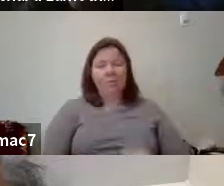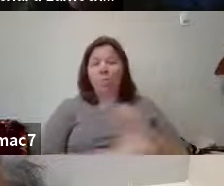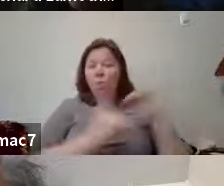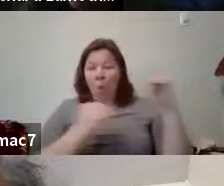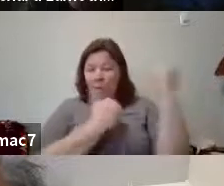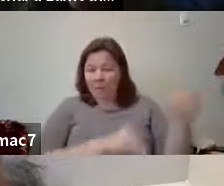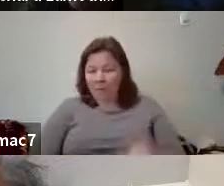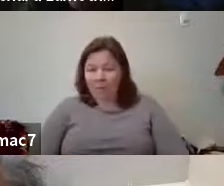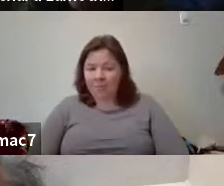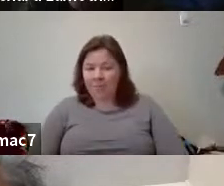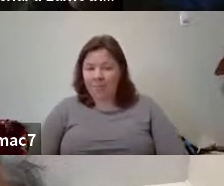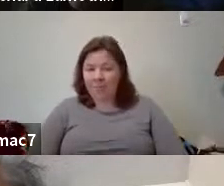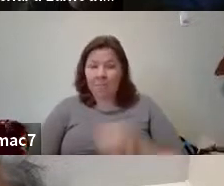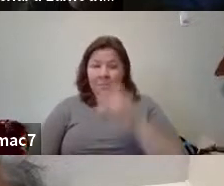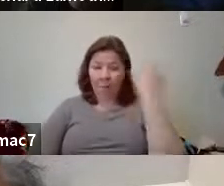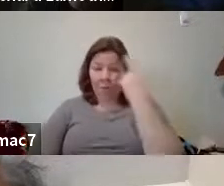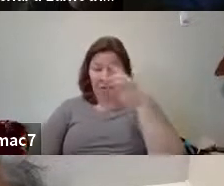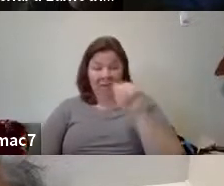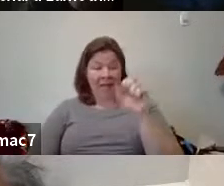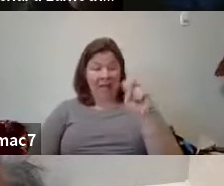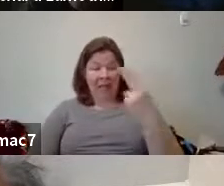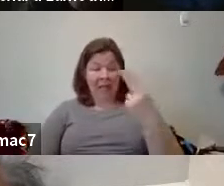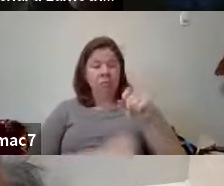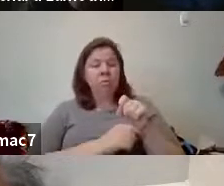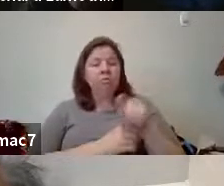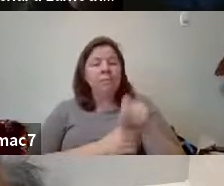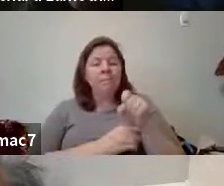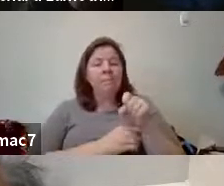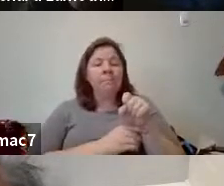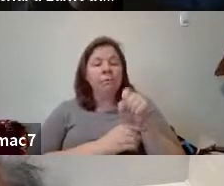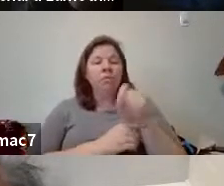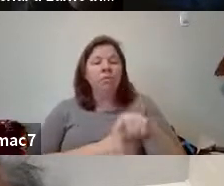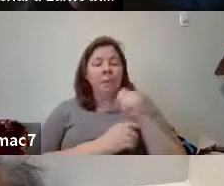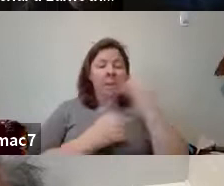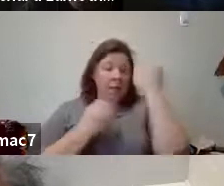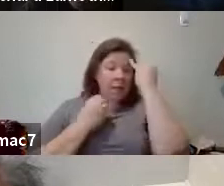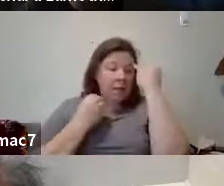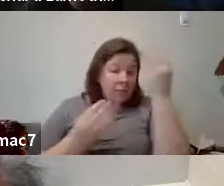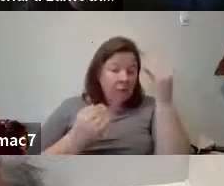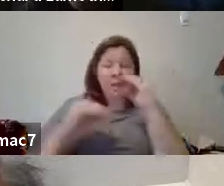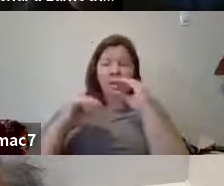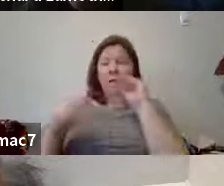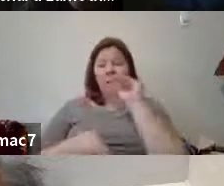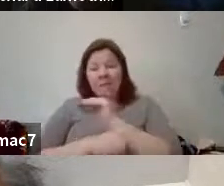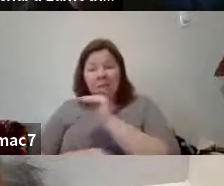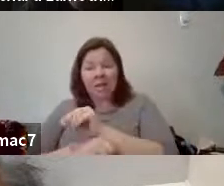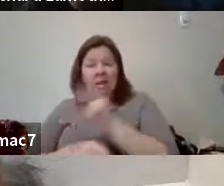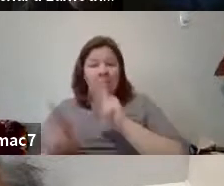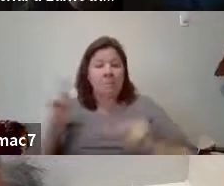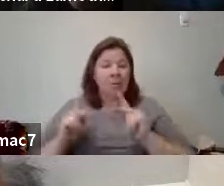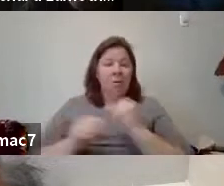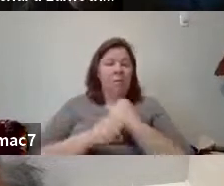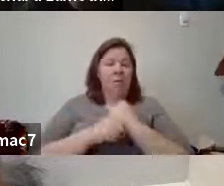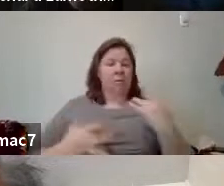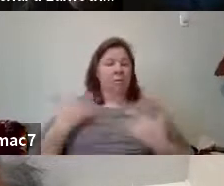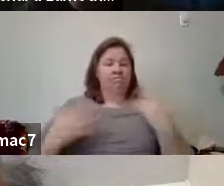ASH drips out the information. And one of them is to feed the troops, to keep them excited. And I